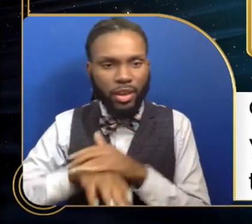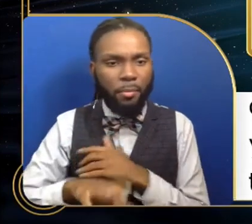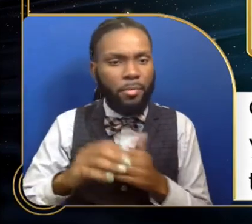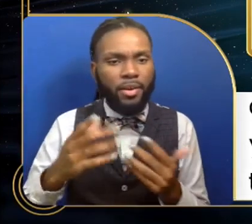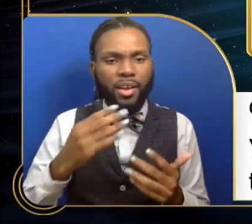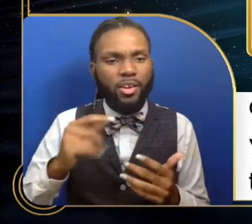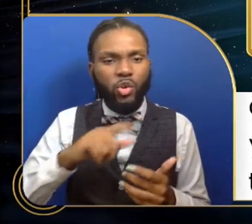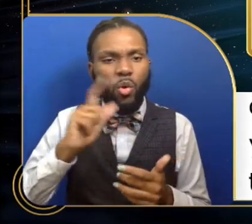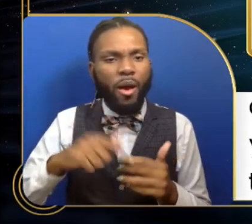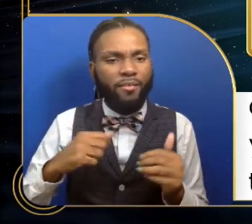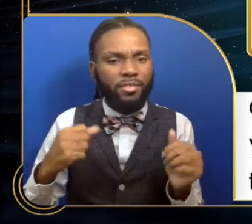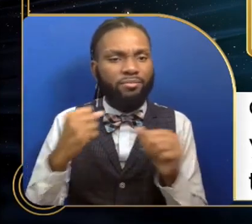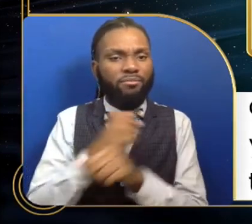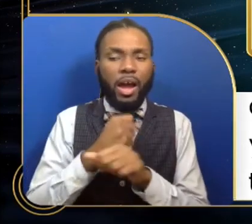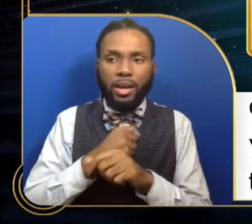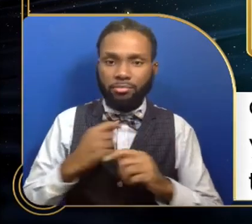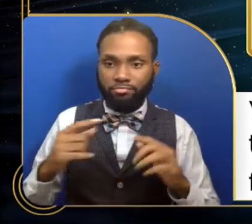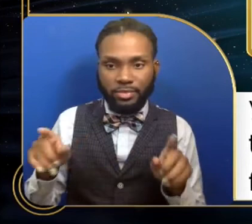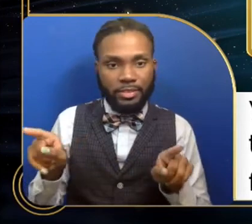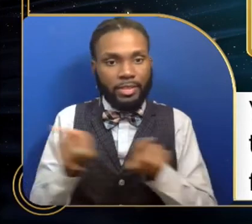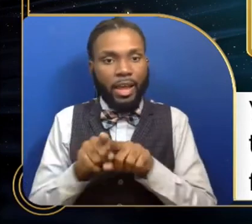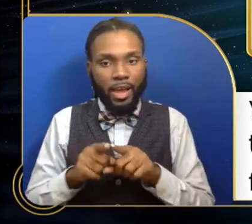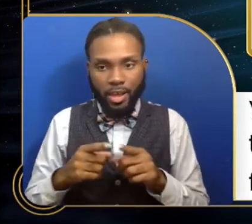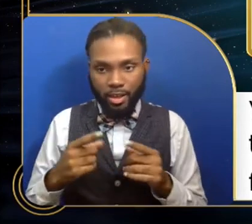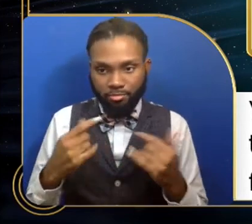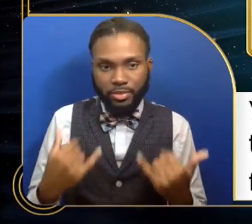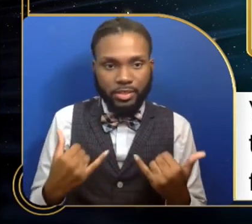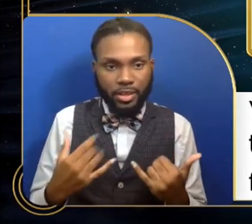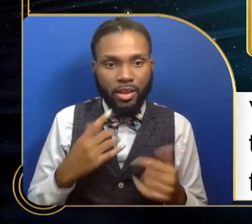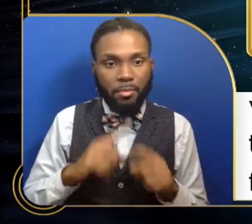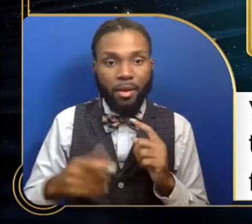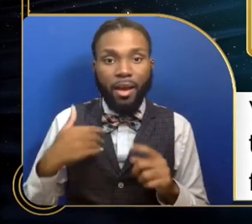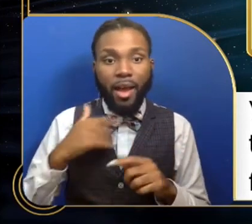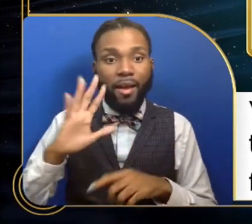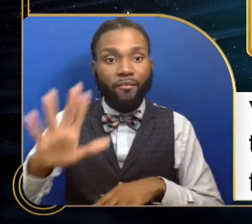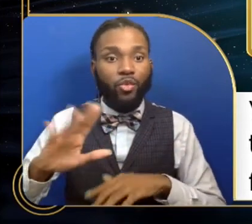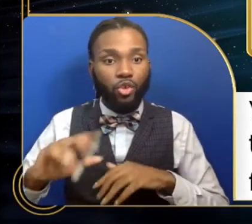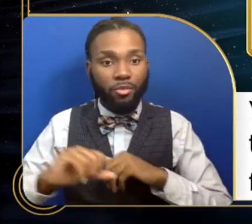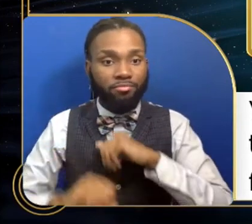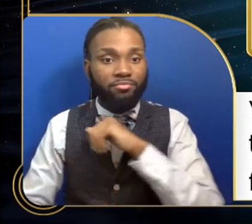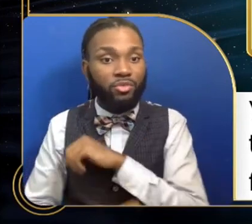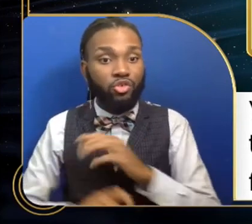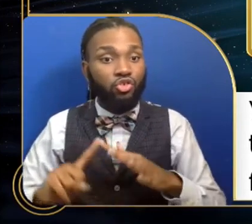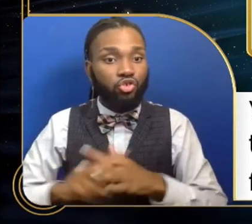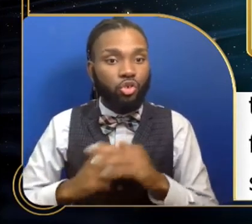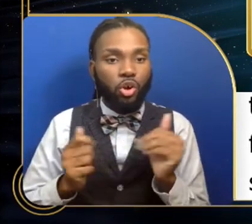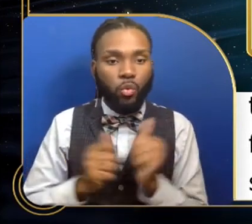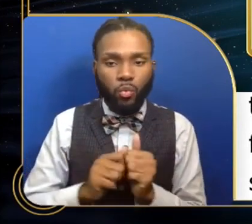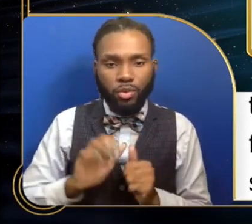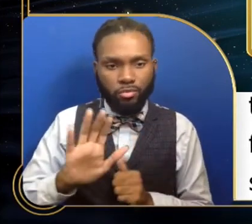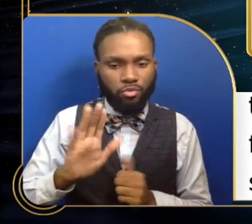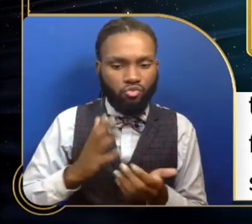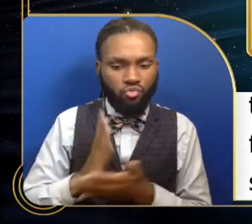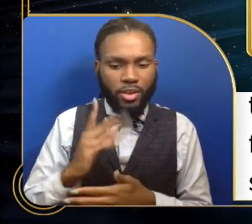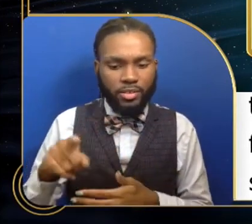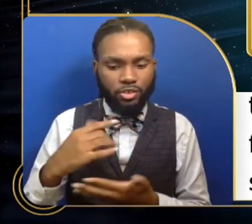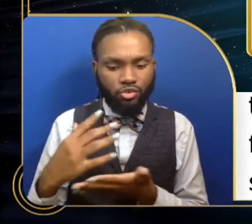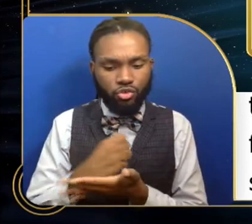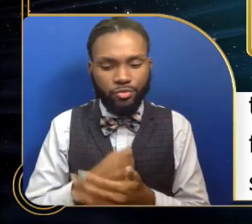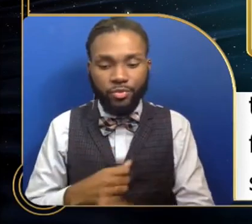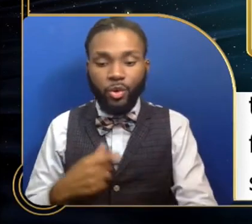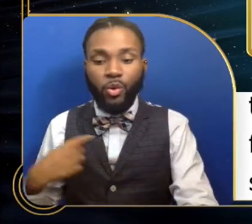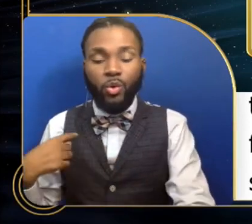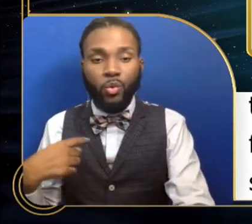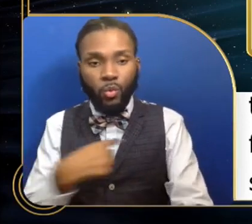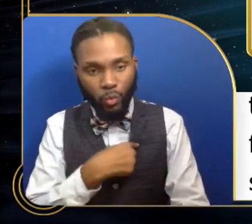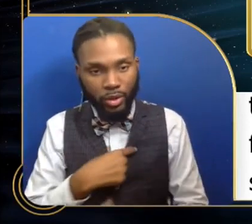we're fighting and to have their baseline and their zero start with the rights they deserve. We are the ones